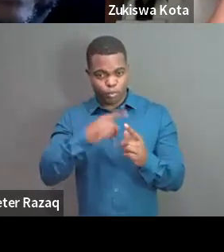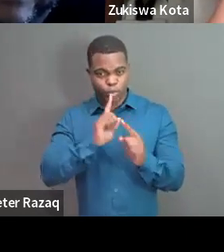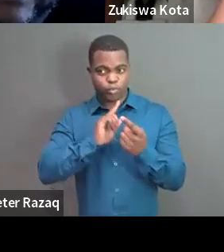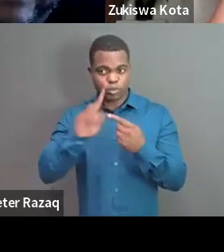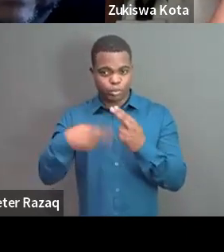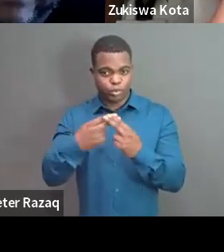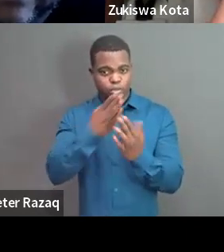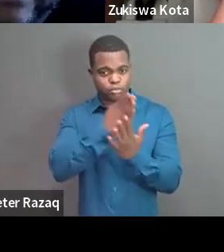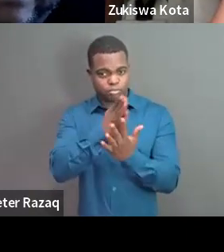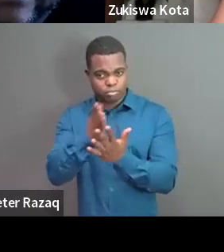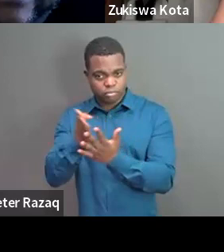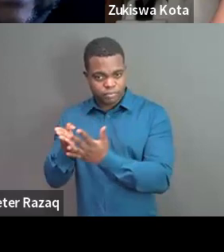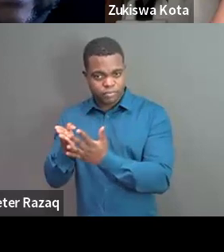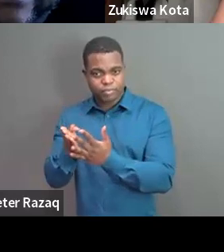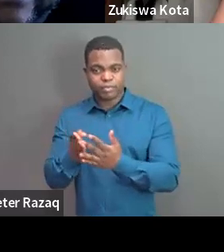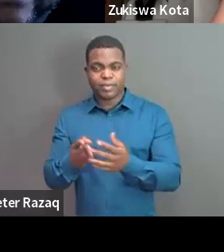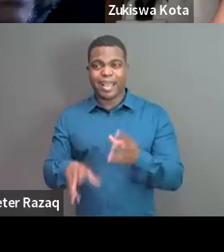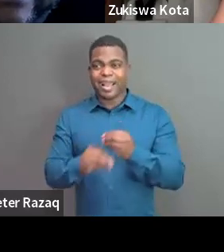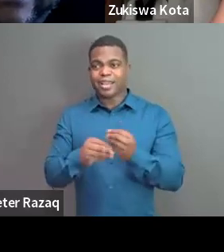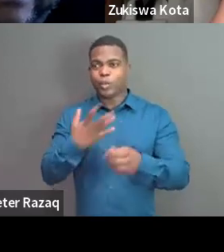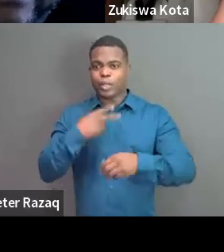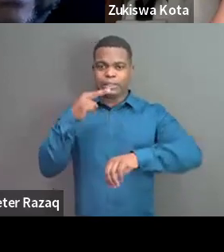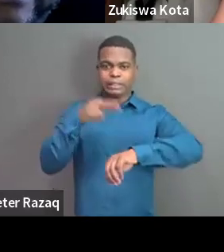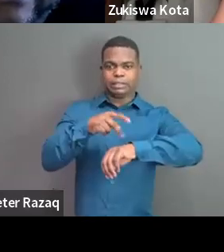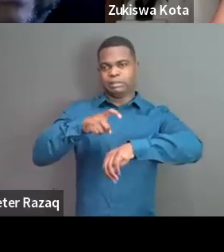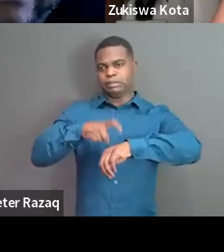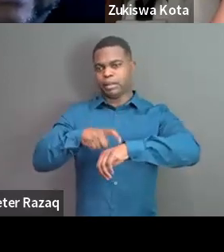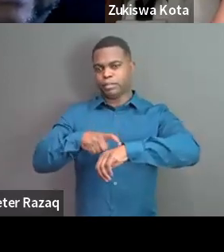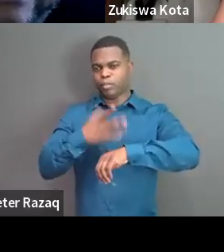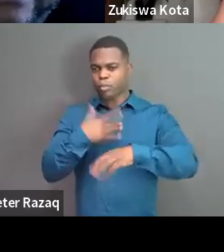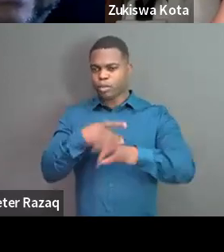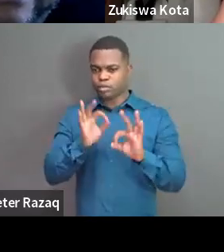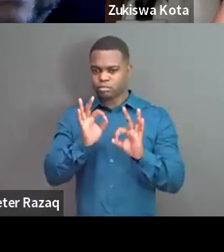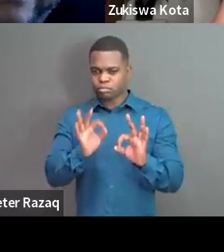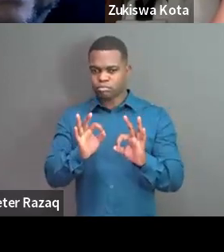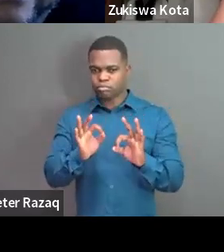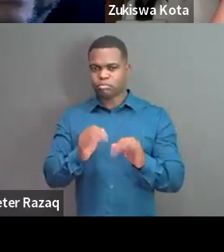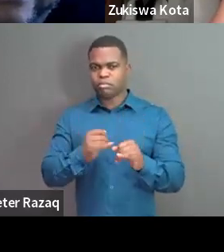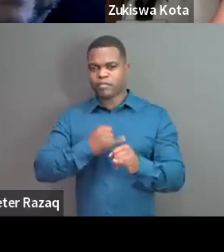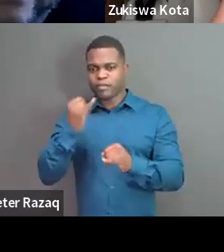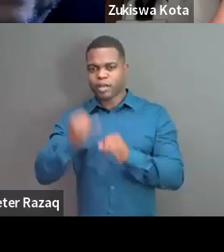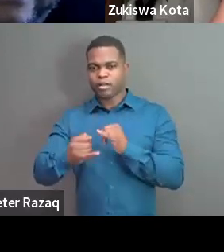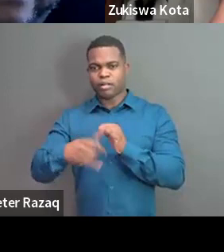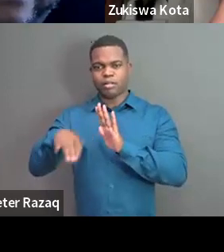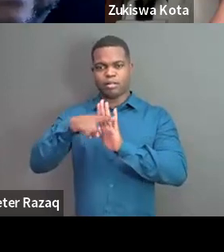there is one question, and I wonder if any of our panelists are able to answer this. It's a bit of a tricky one, but it's a question